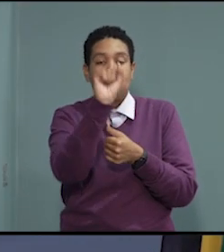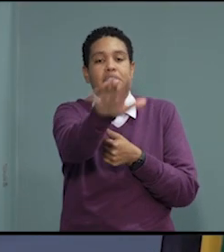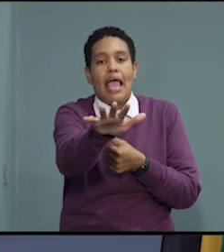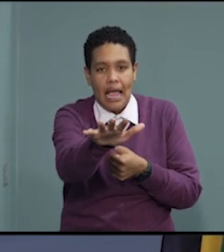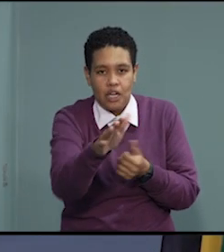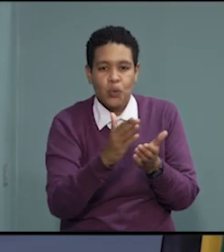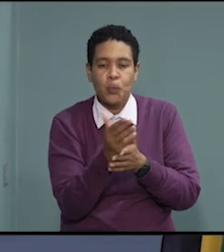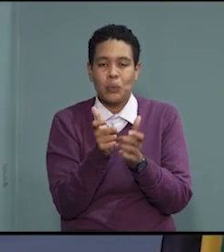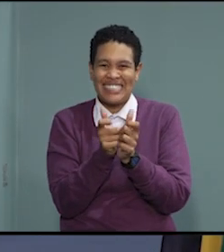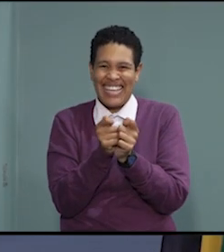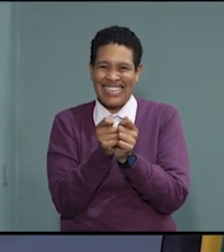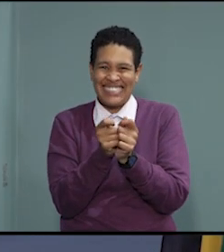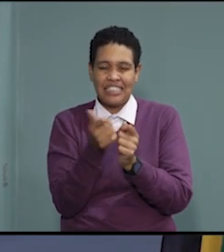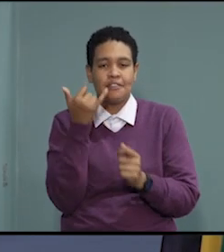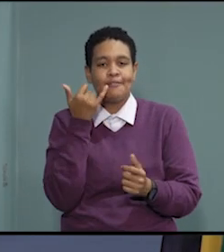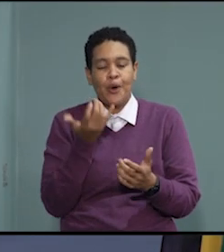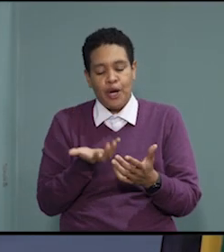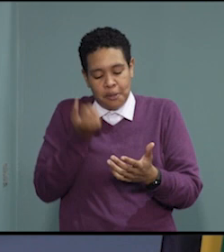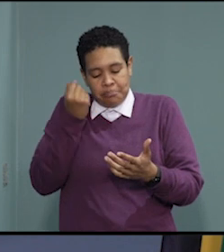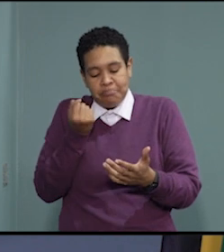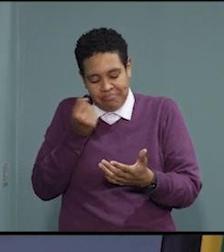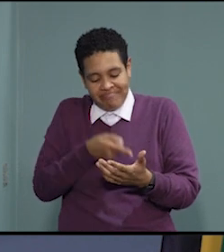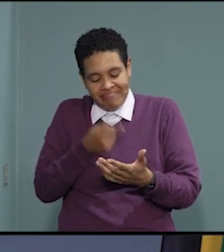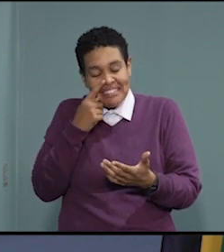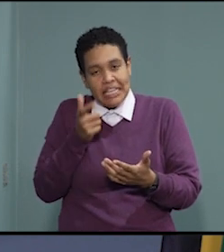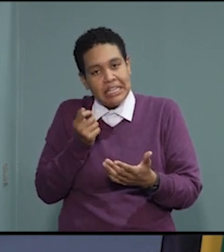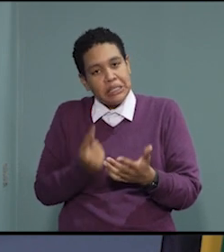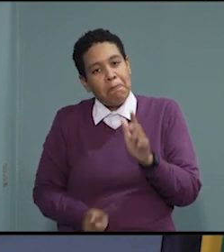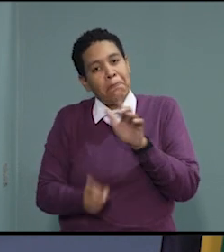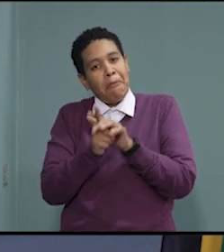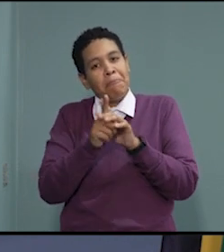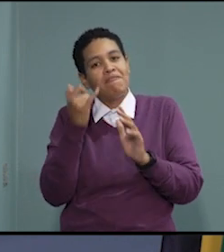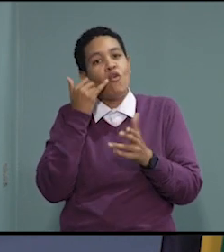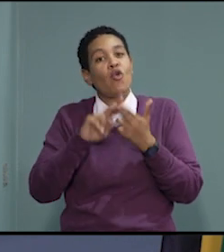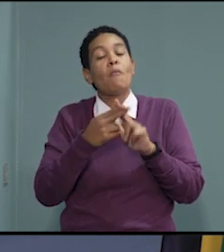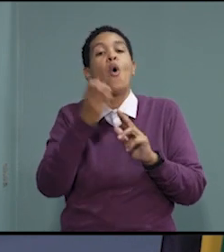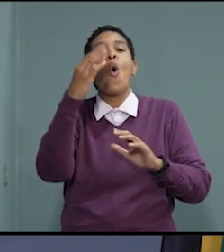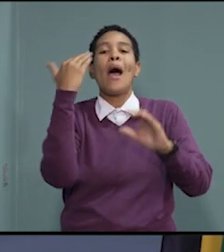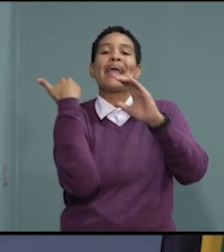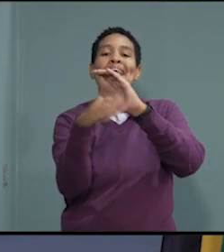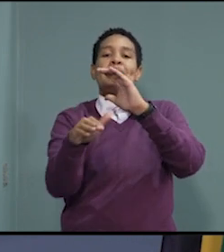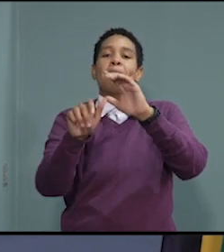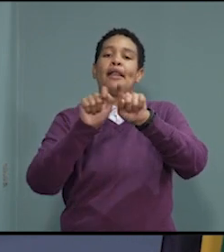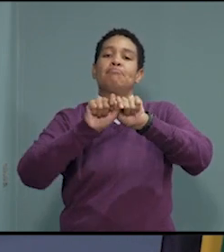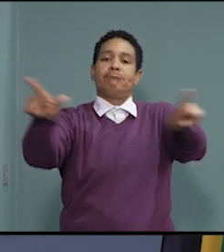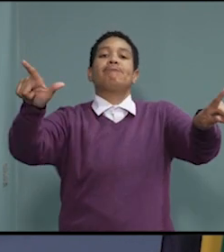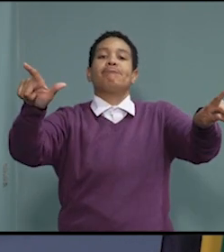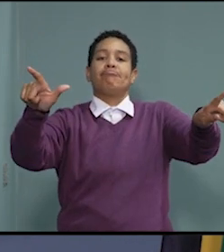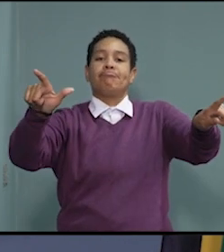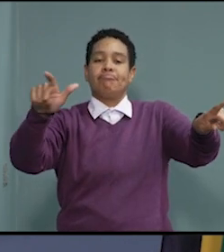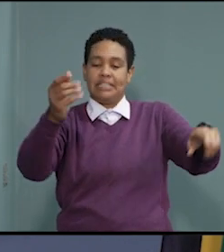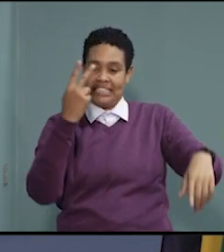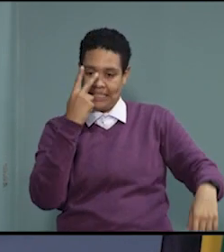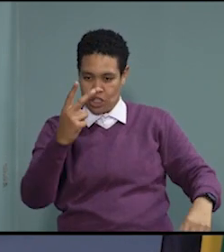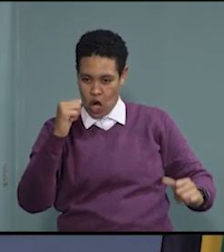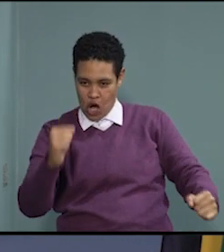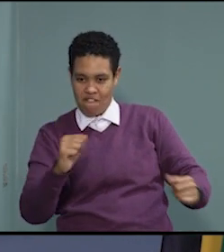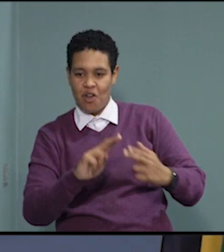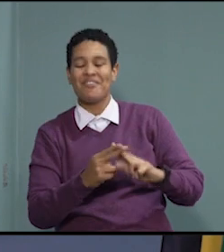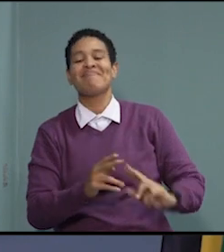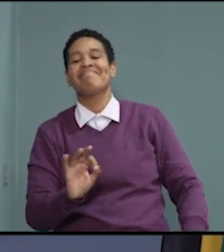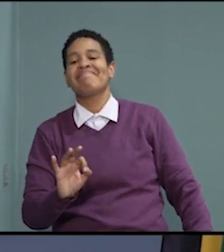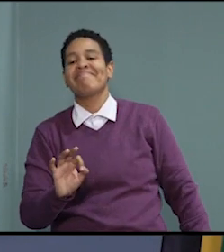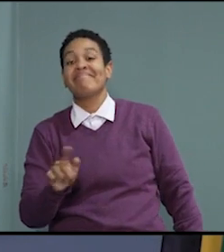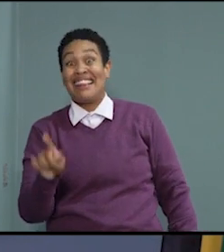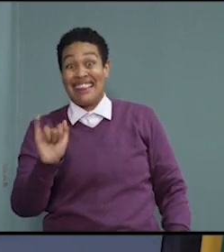by text to the mobile number that is provided or by email to the email address that is provided. That reference